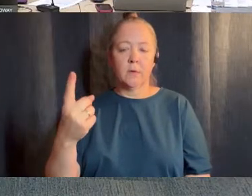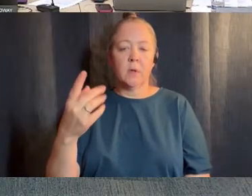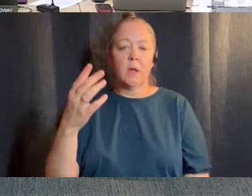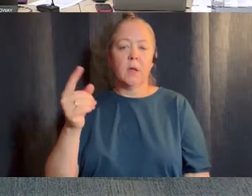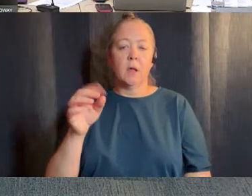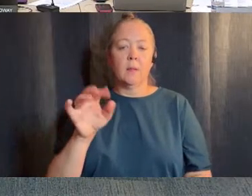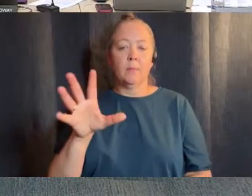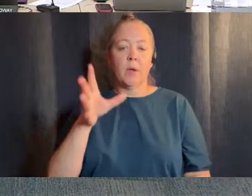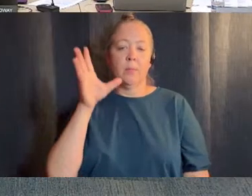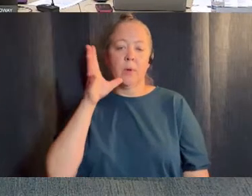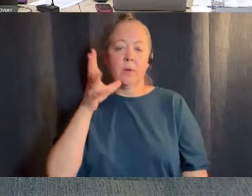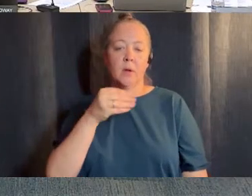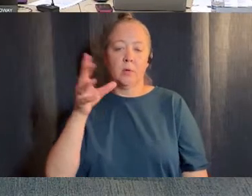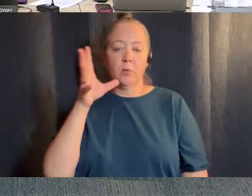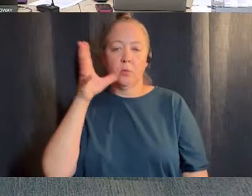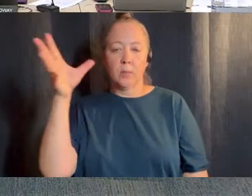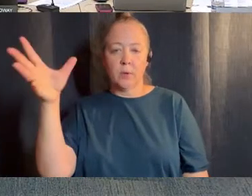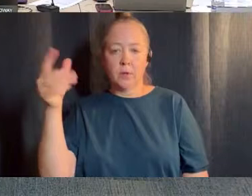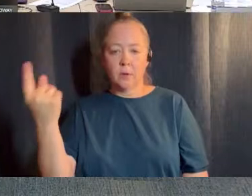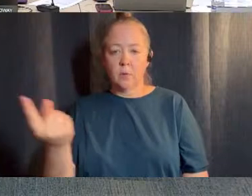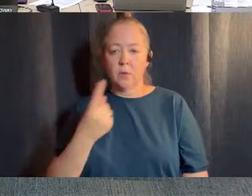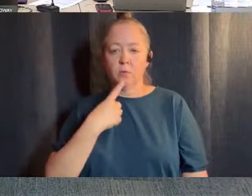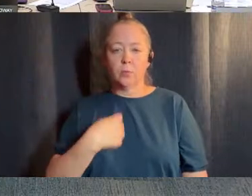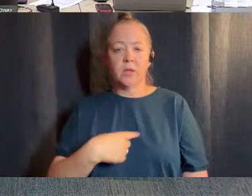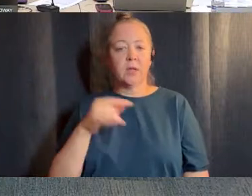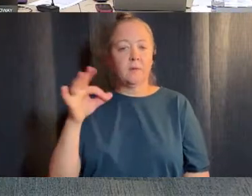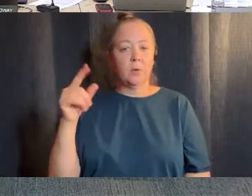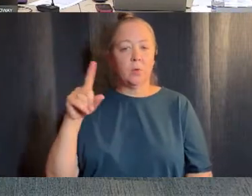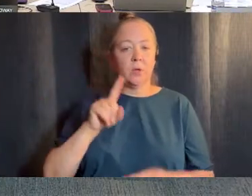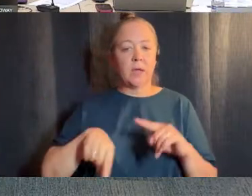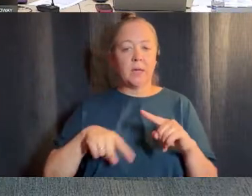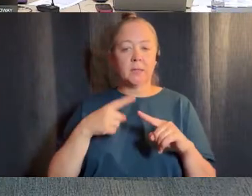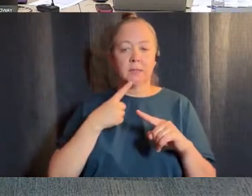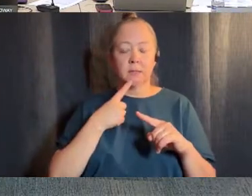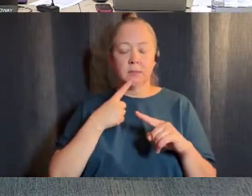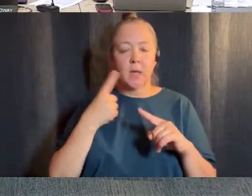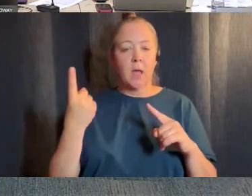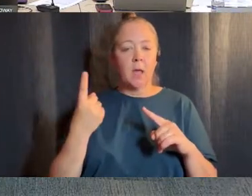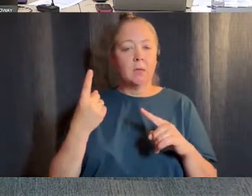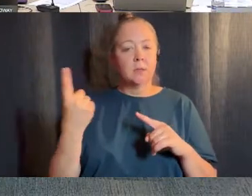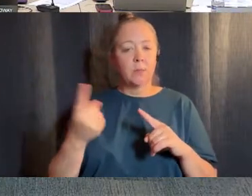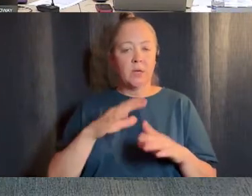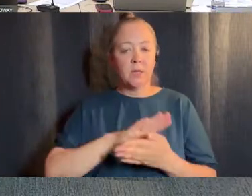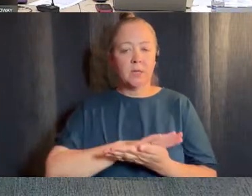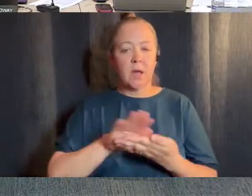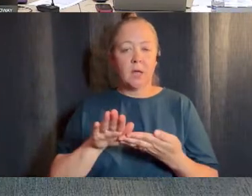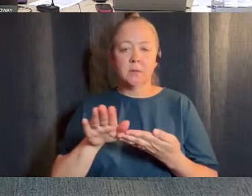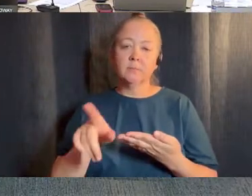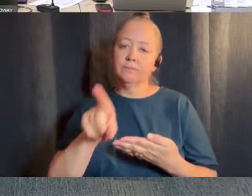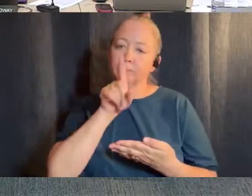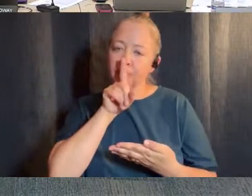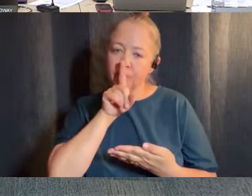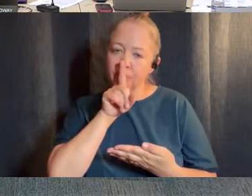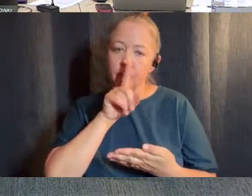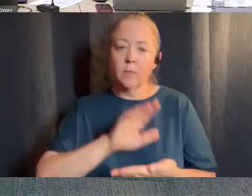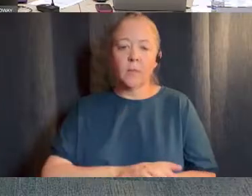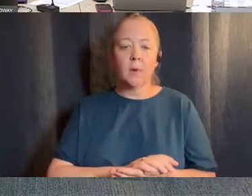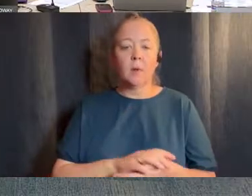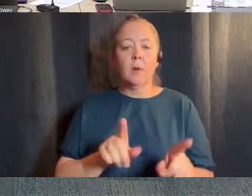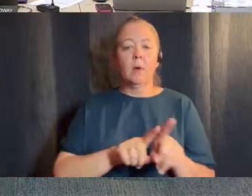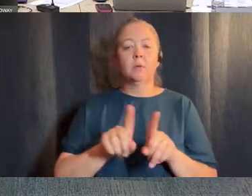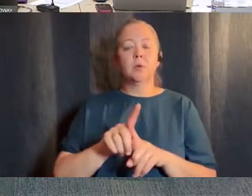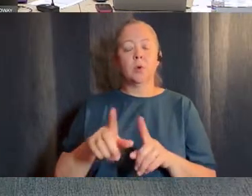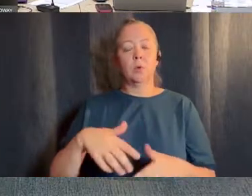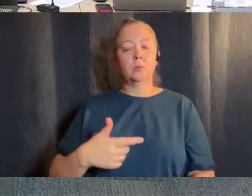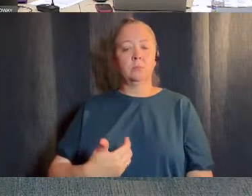nice, don't say anything at all. And self-praise stinks. While I often remind myself of these words, I'm